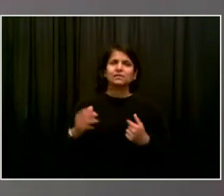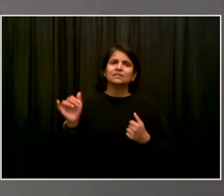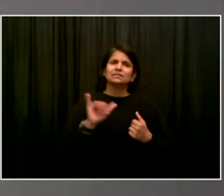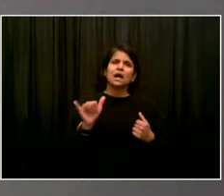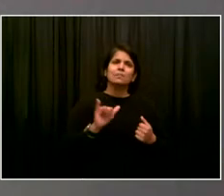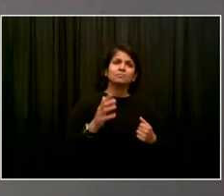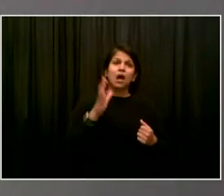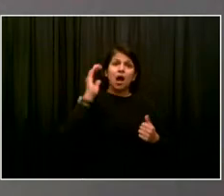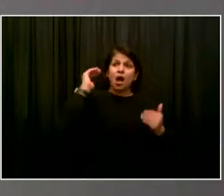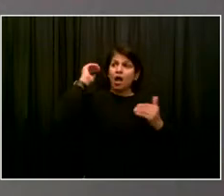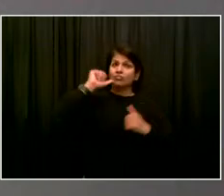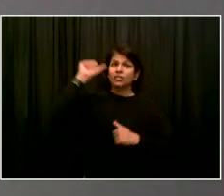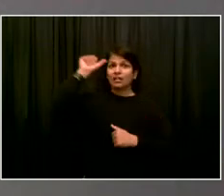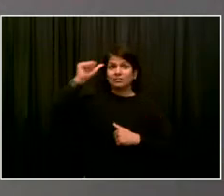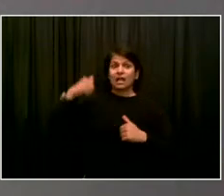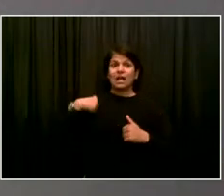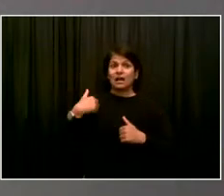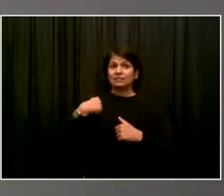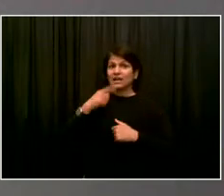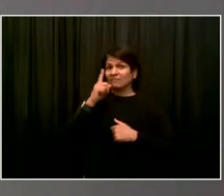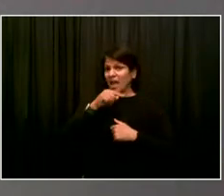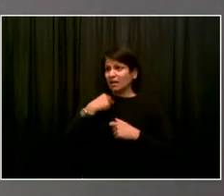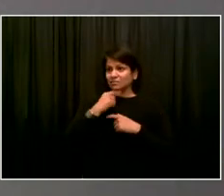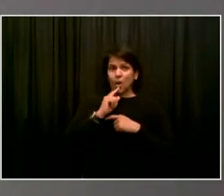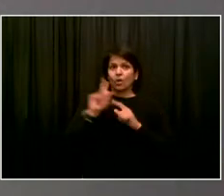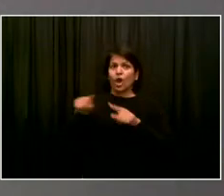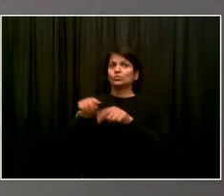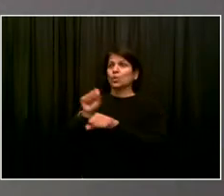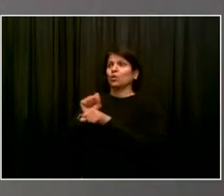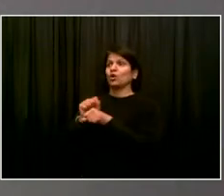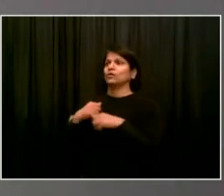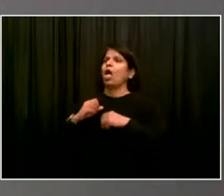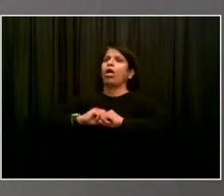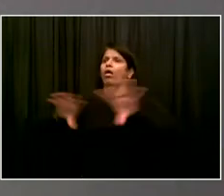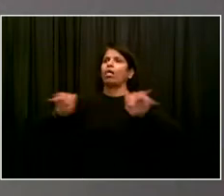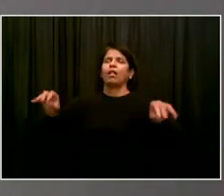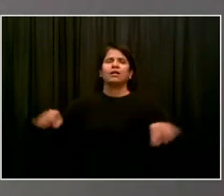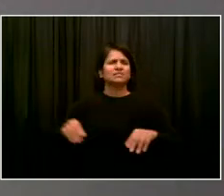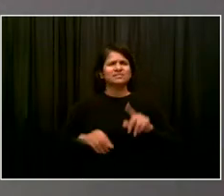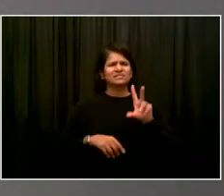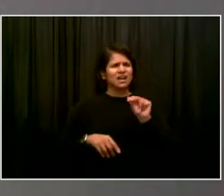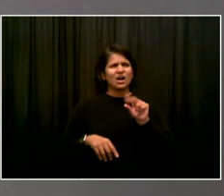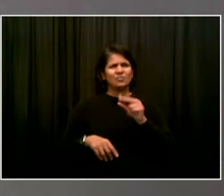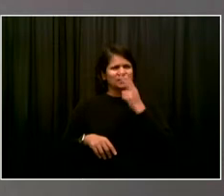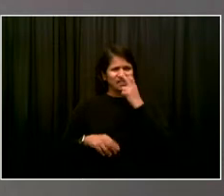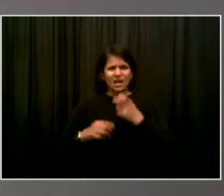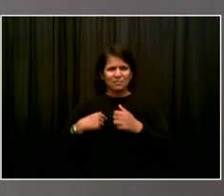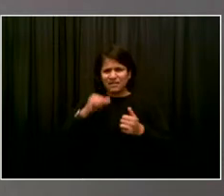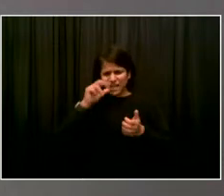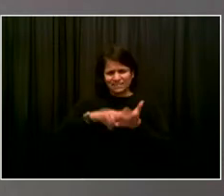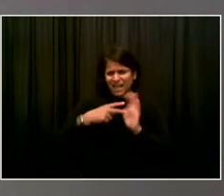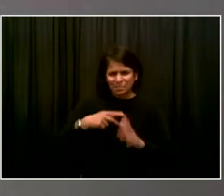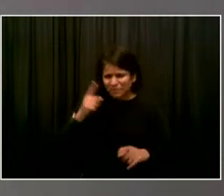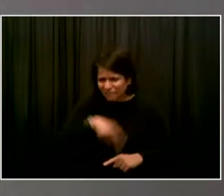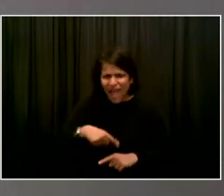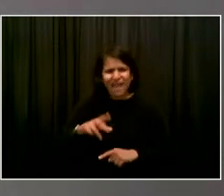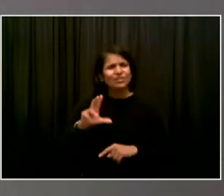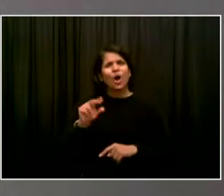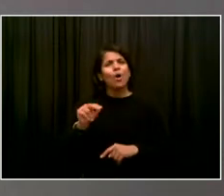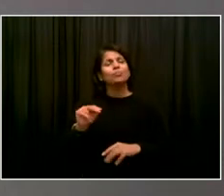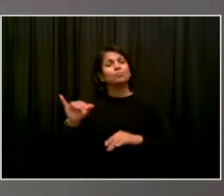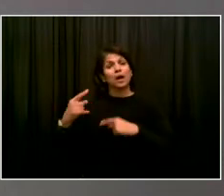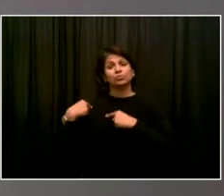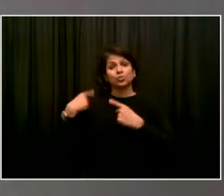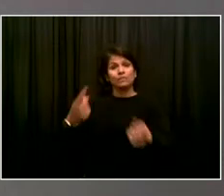been very positive. New Yorkers have been using those tests very responsibly, and we think that it's a very important part of